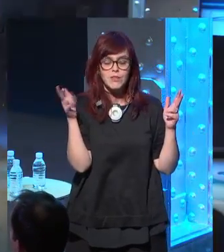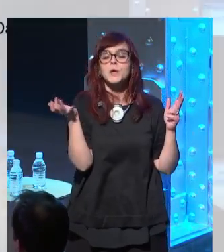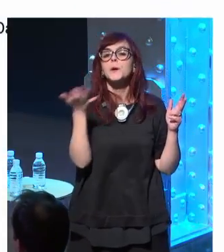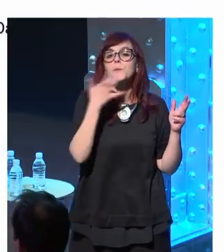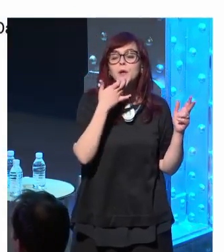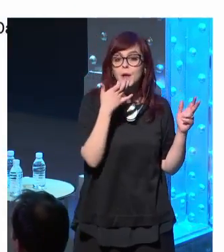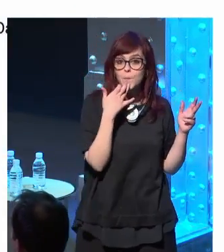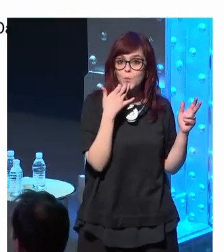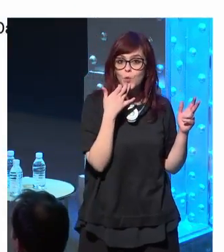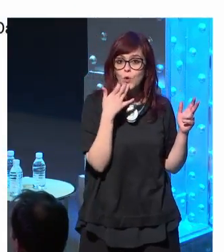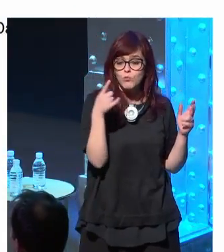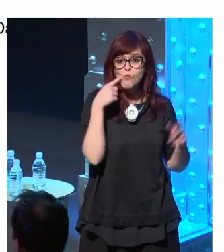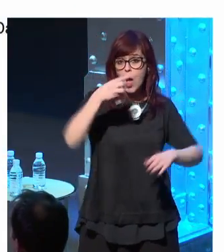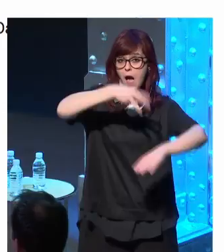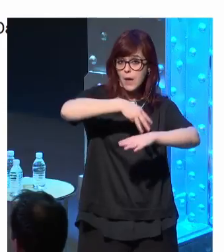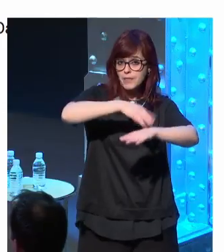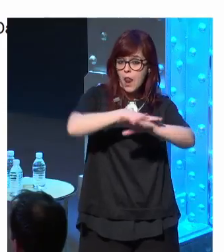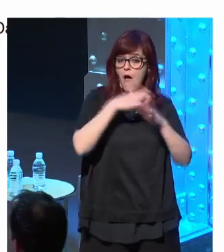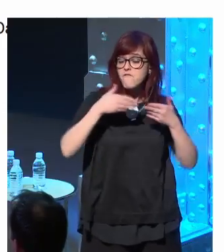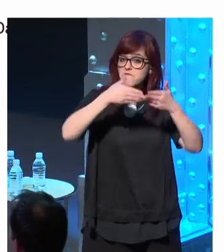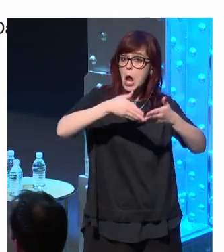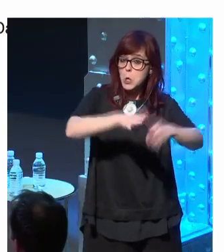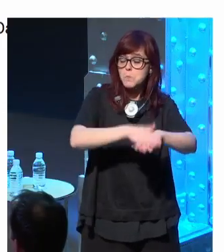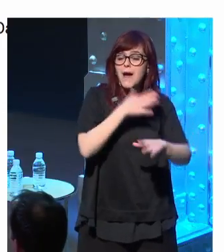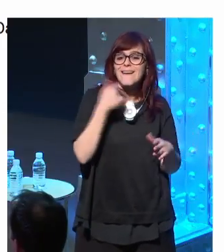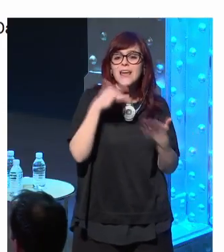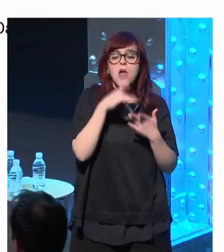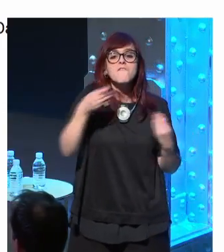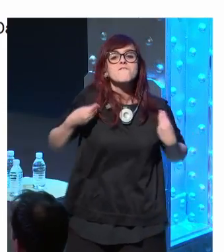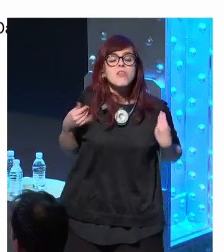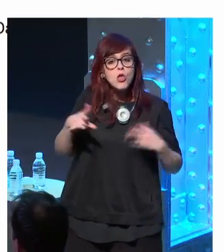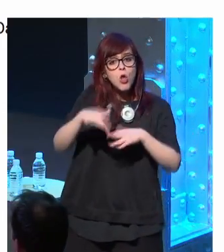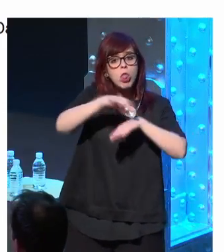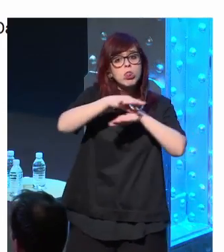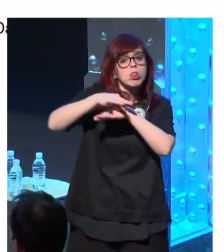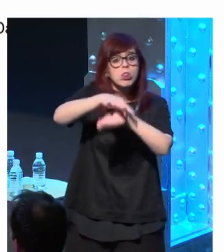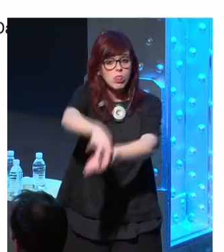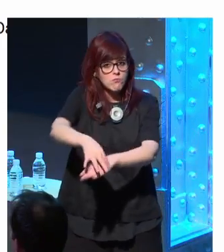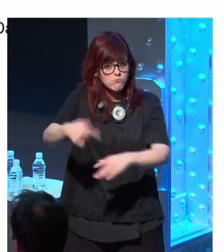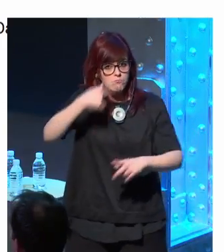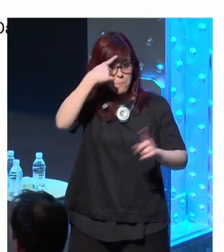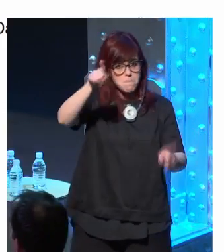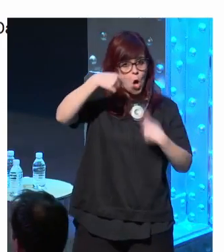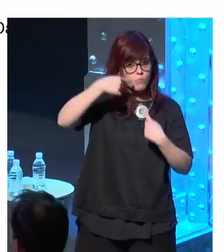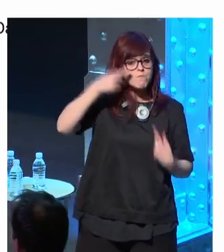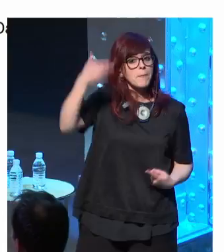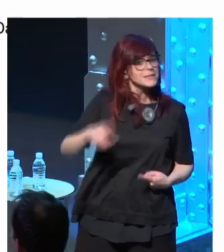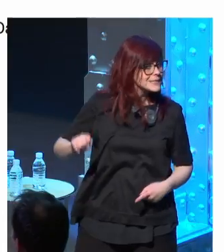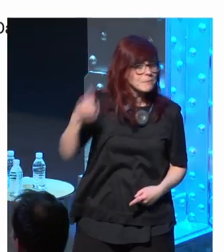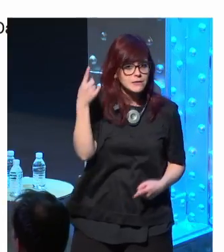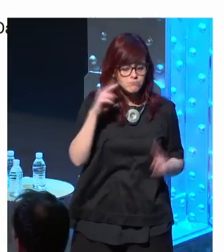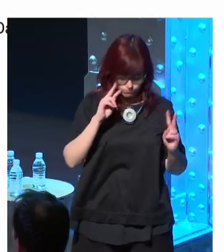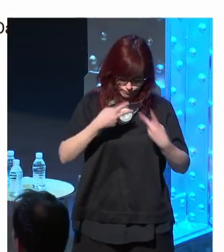of able to choose the course in life that you want, of course, matters to happiness. All of the classical rights in